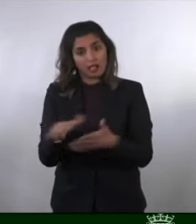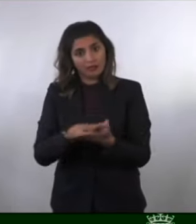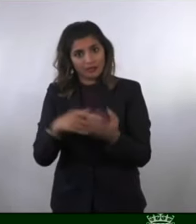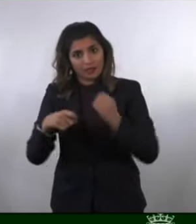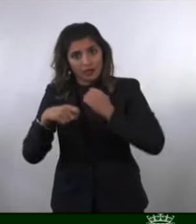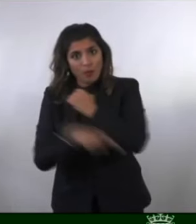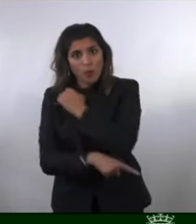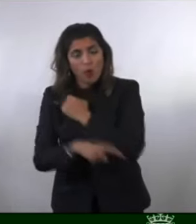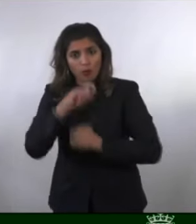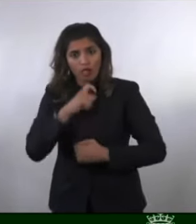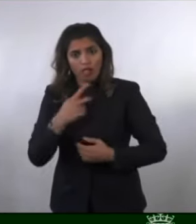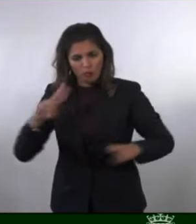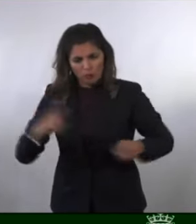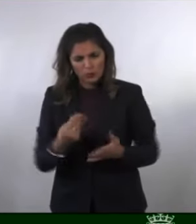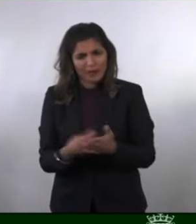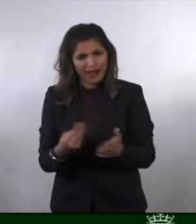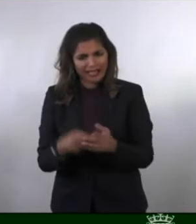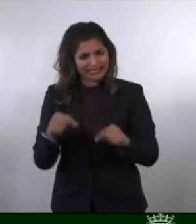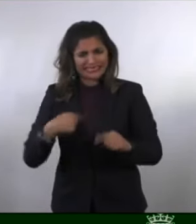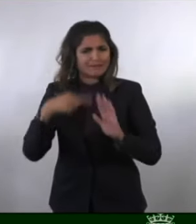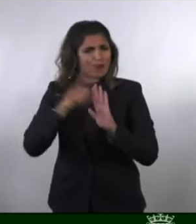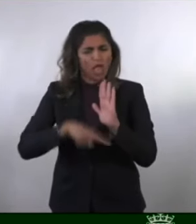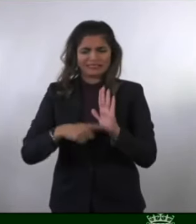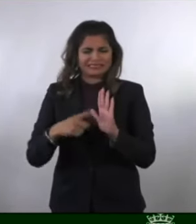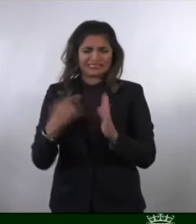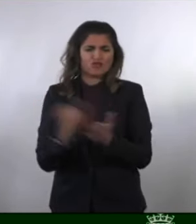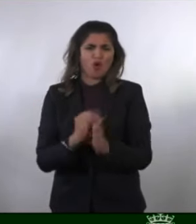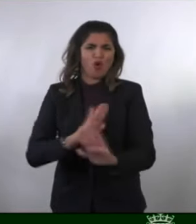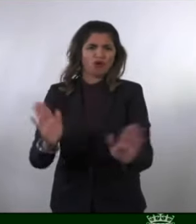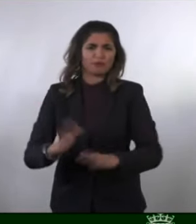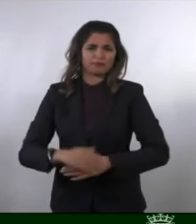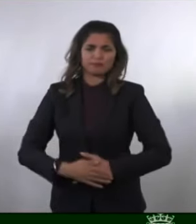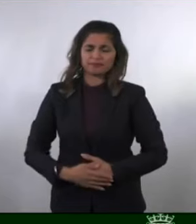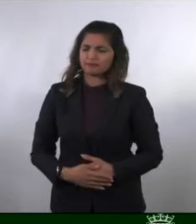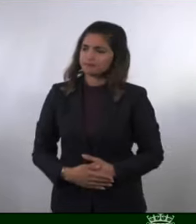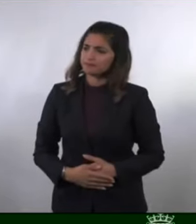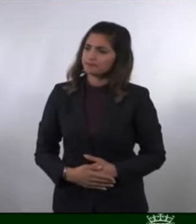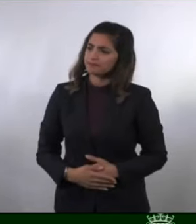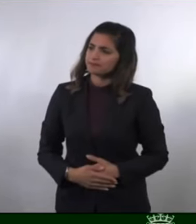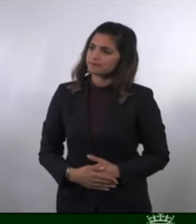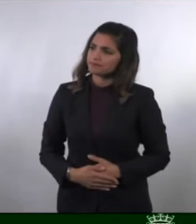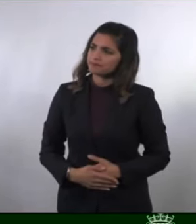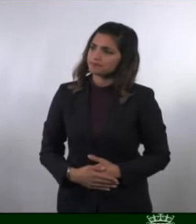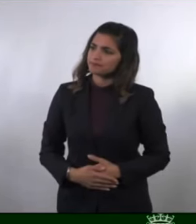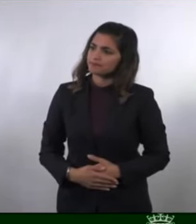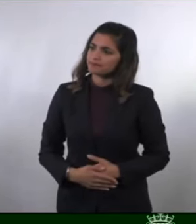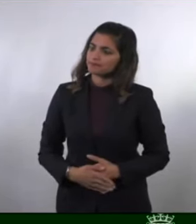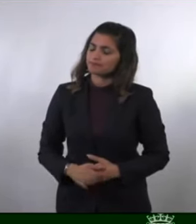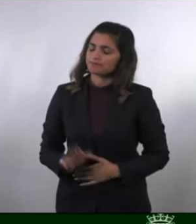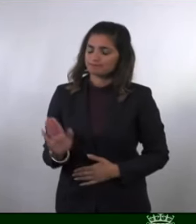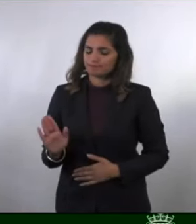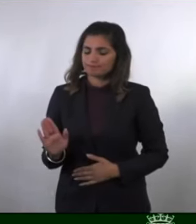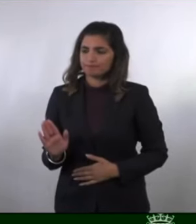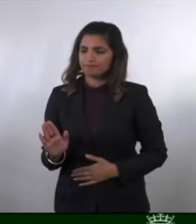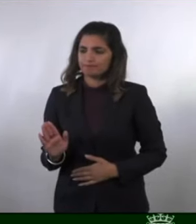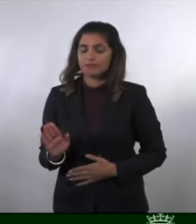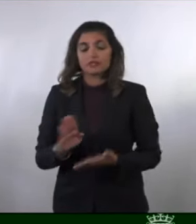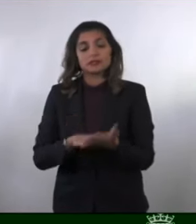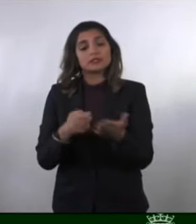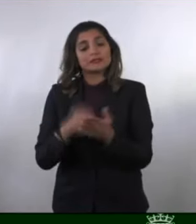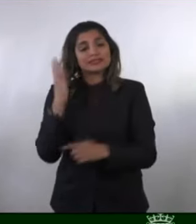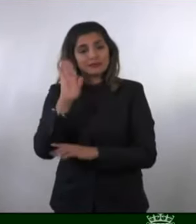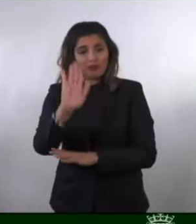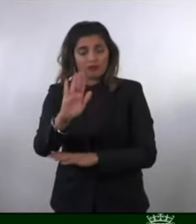that this policy is a wrong track? Mr. Speaker, the first duty of any government is to keep the citizens